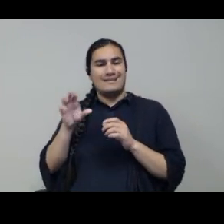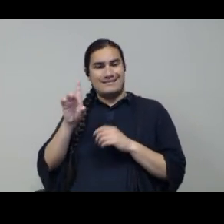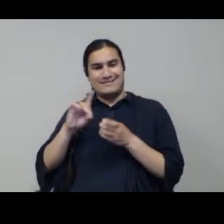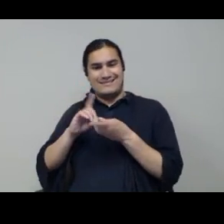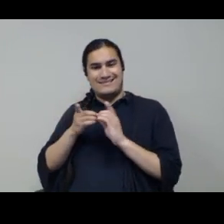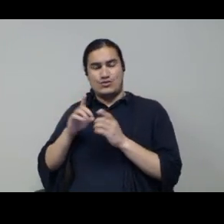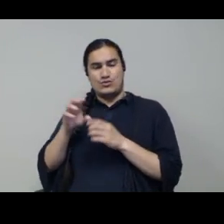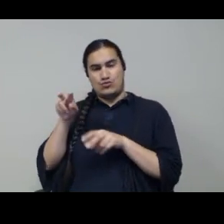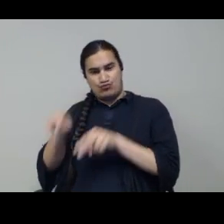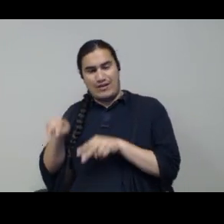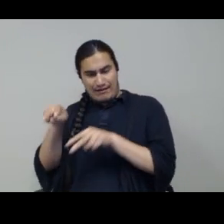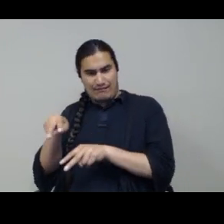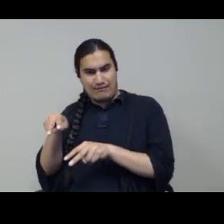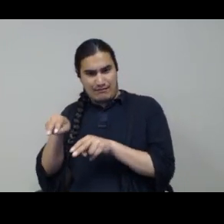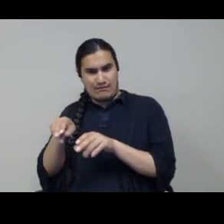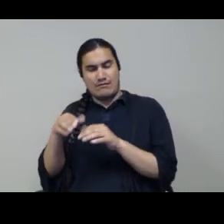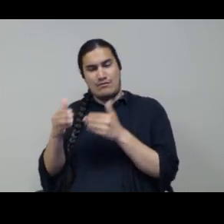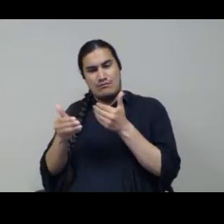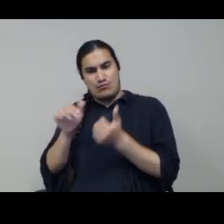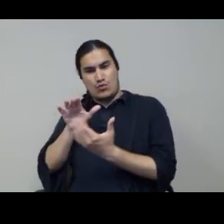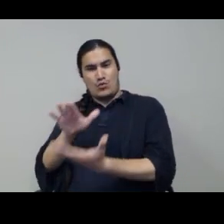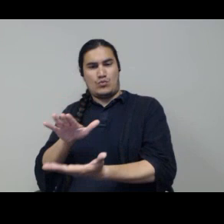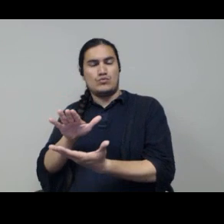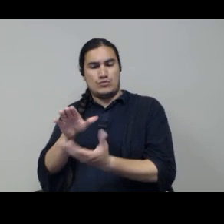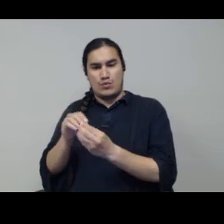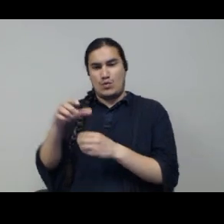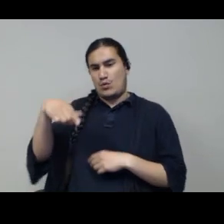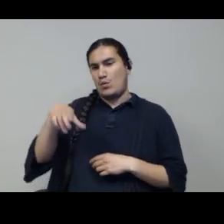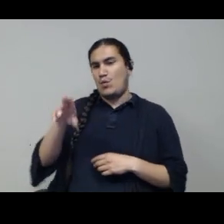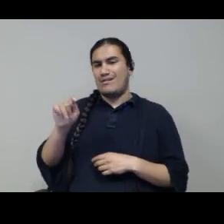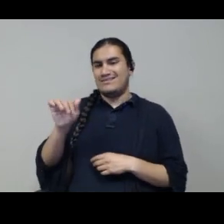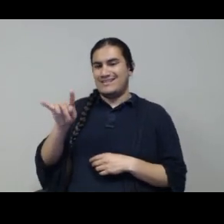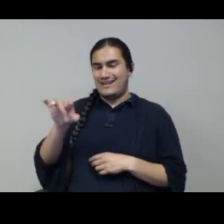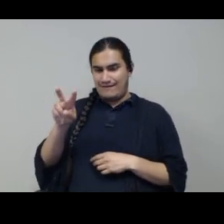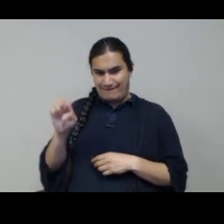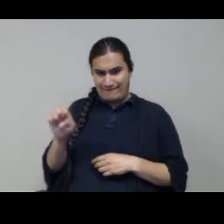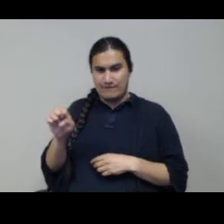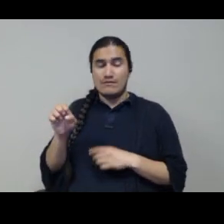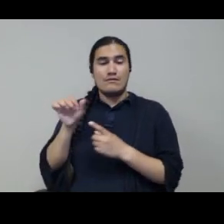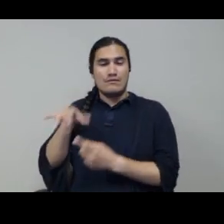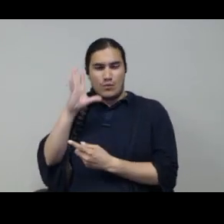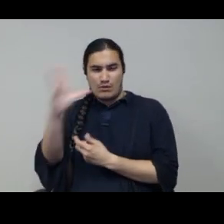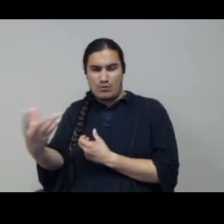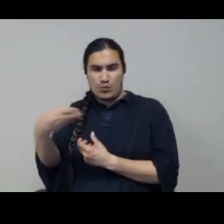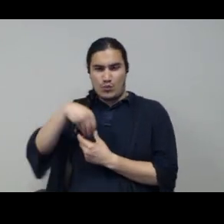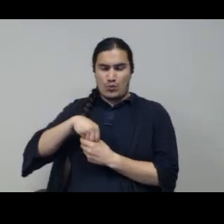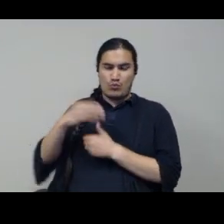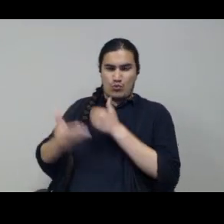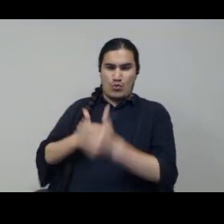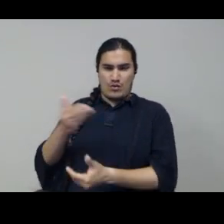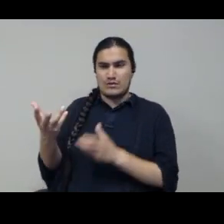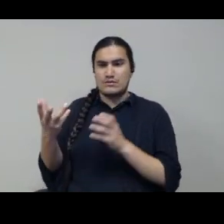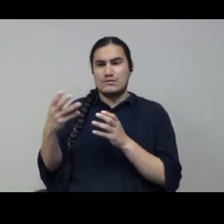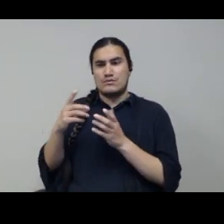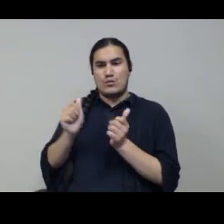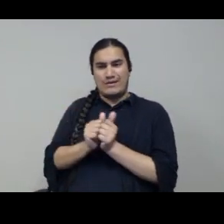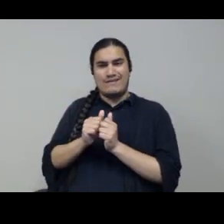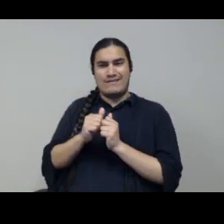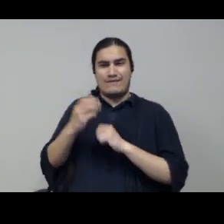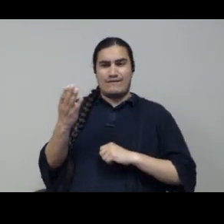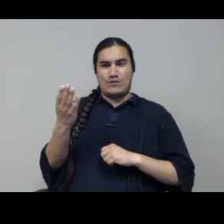that provides more of a quantitative approach. And this will include progress made towards the 132 CTP